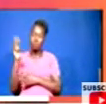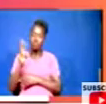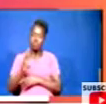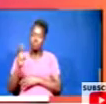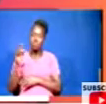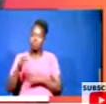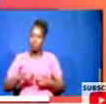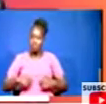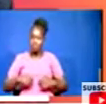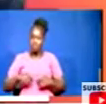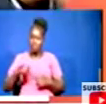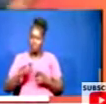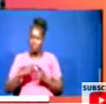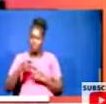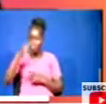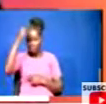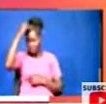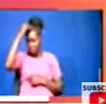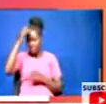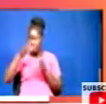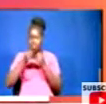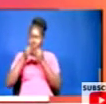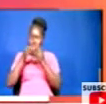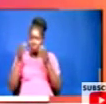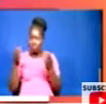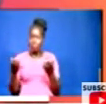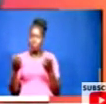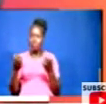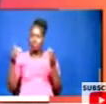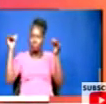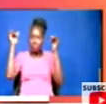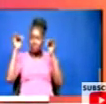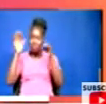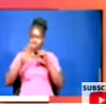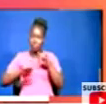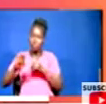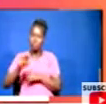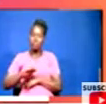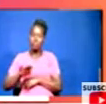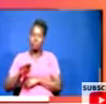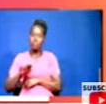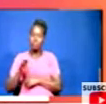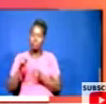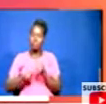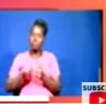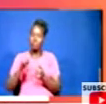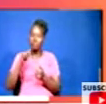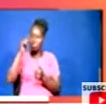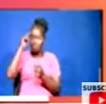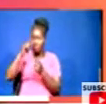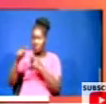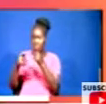and going to Lamu. And with a huge livestock holding area, which is meant to process